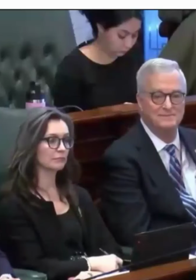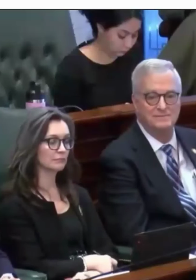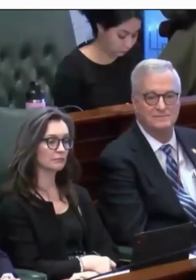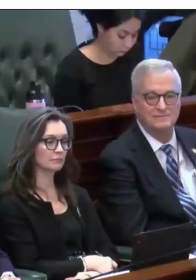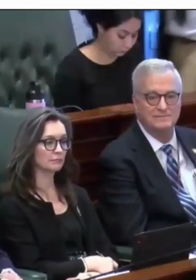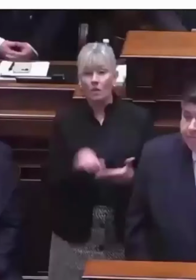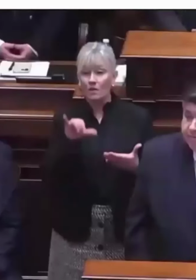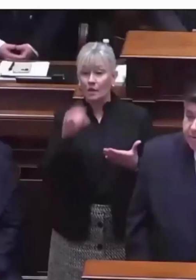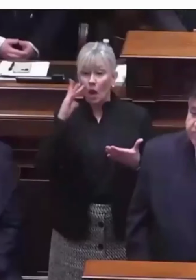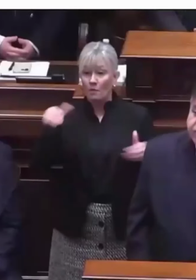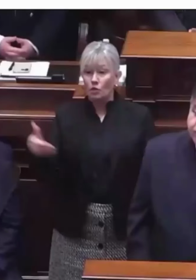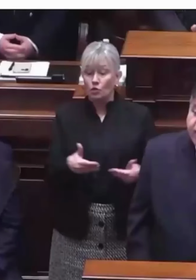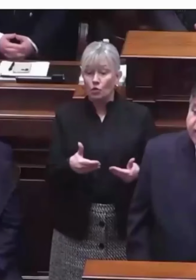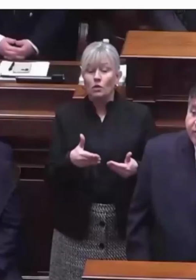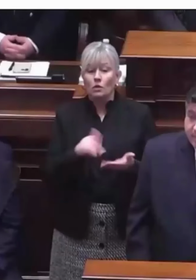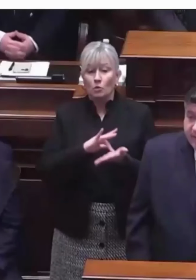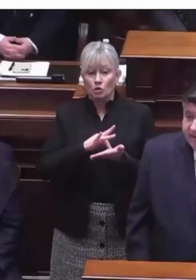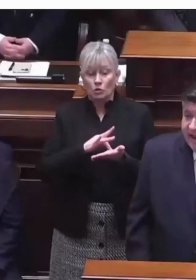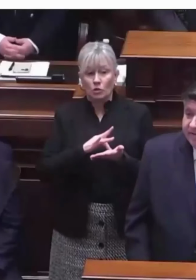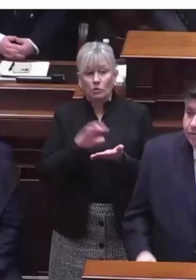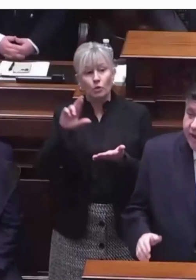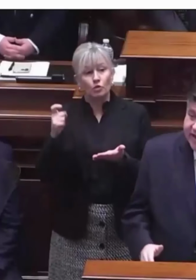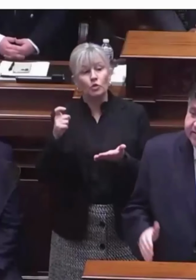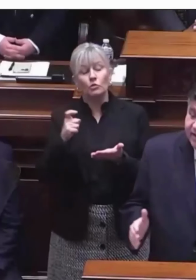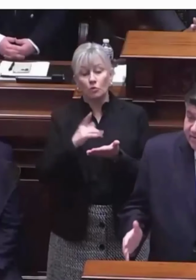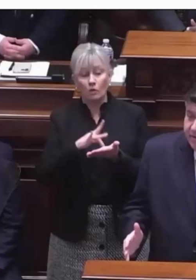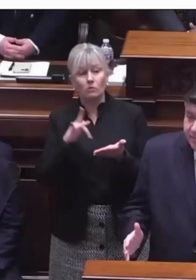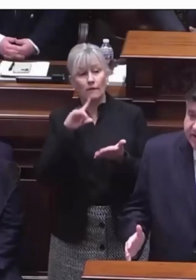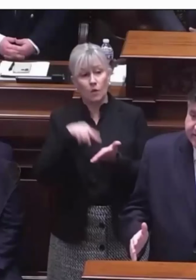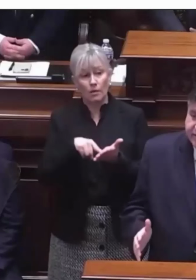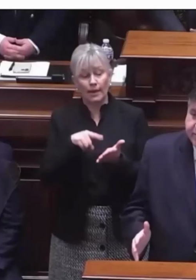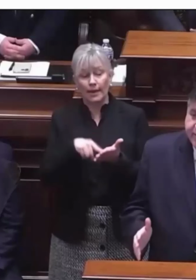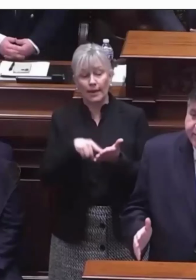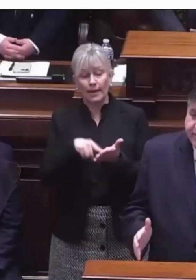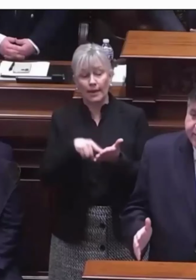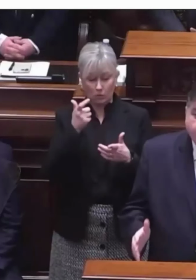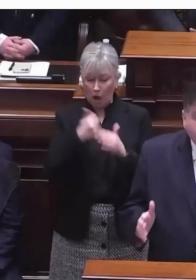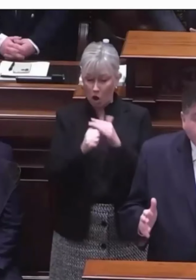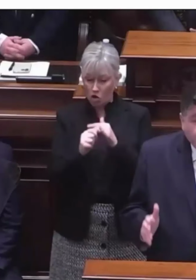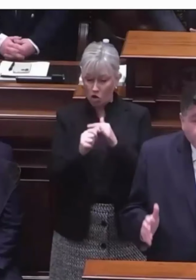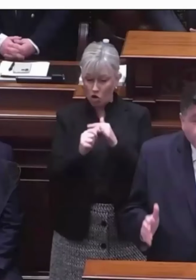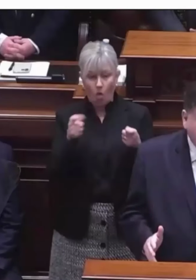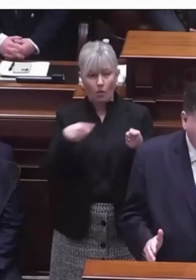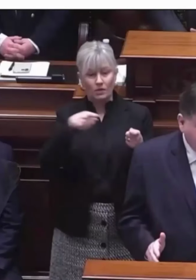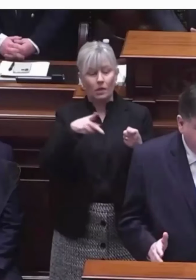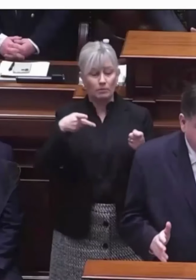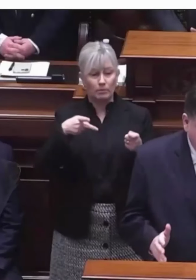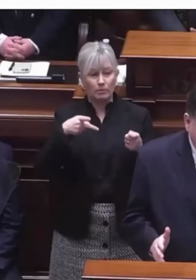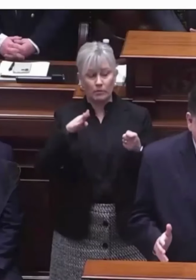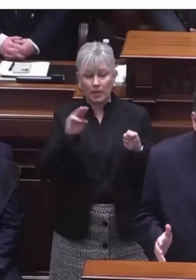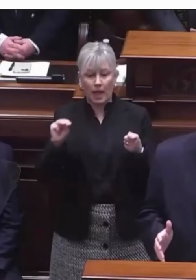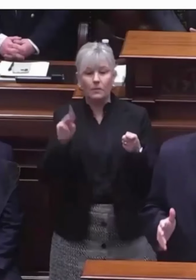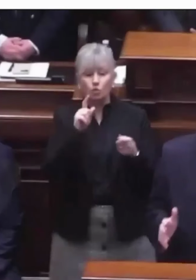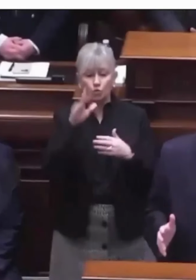That's why I'm introducing the Prescription Drug Affordability Act to rein in the unfair practices of PBMs, reduce drug costs for